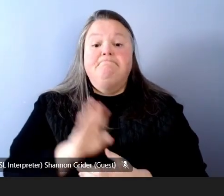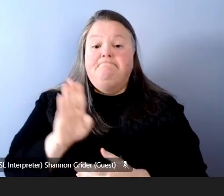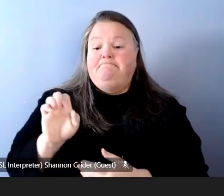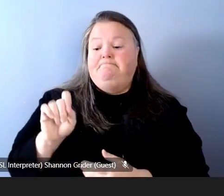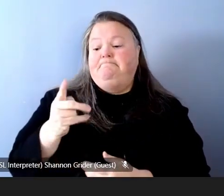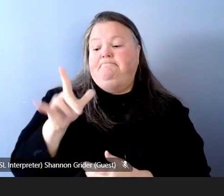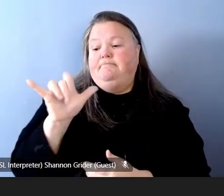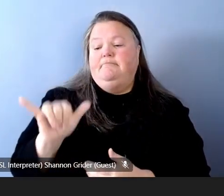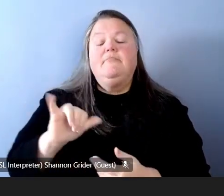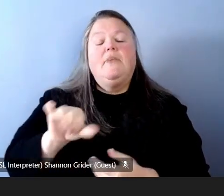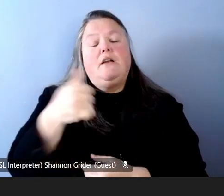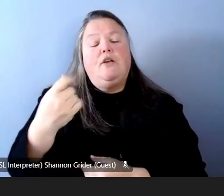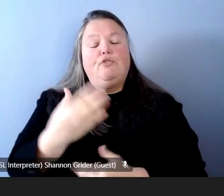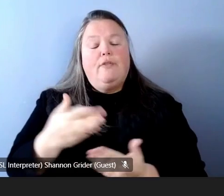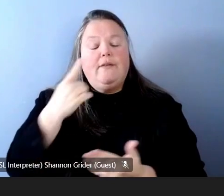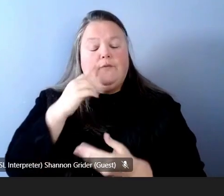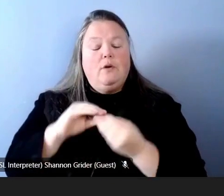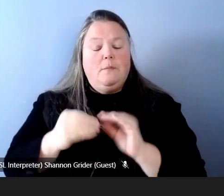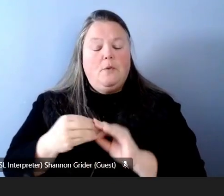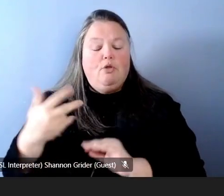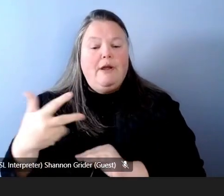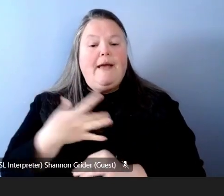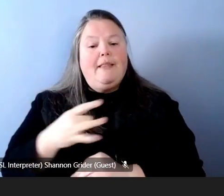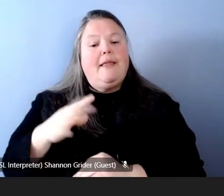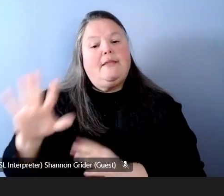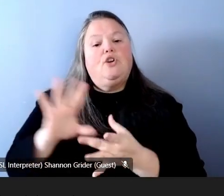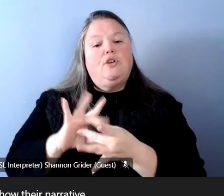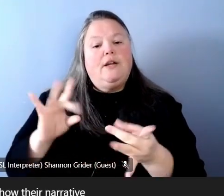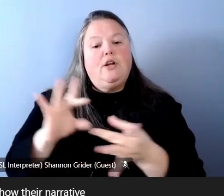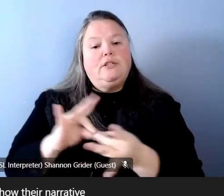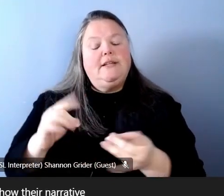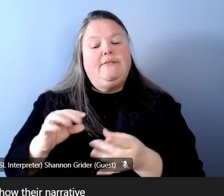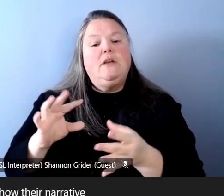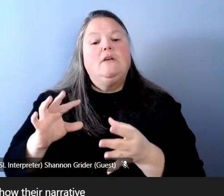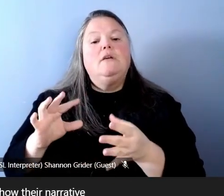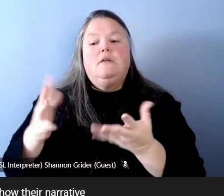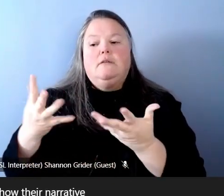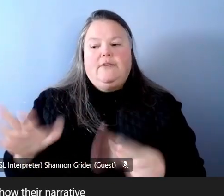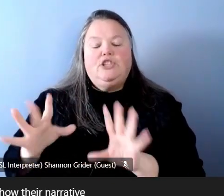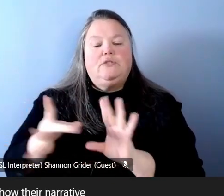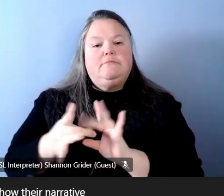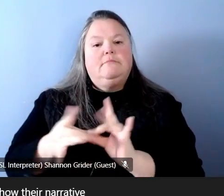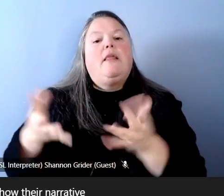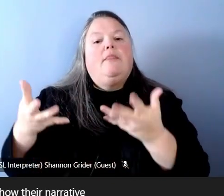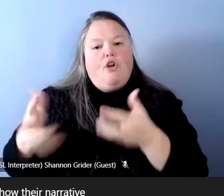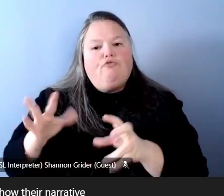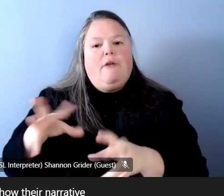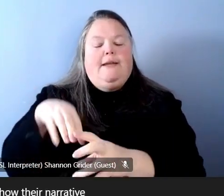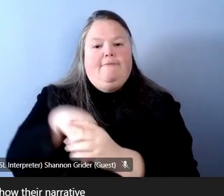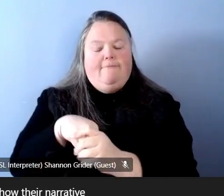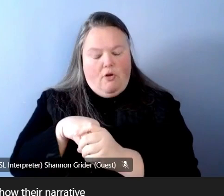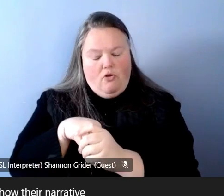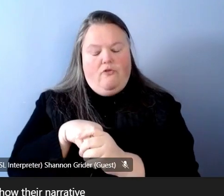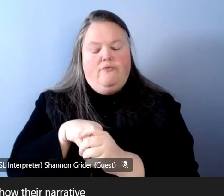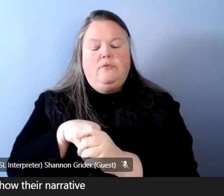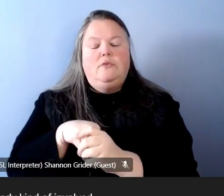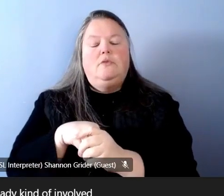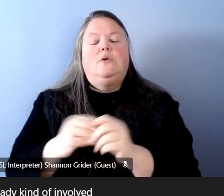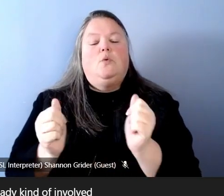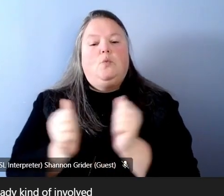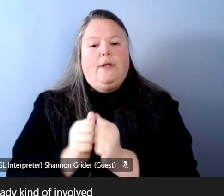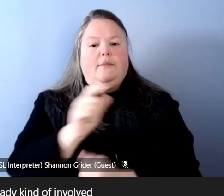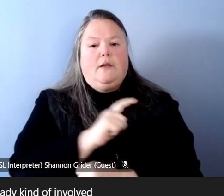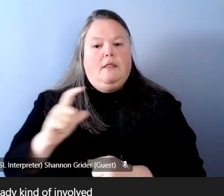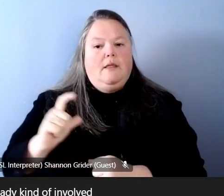Another thing for 3 is I like how their narrative mentions that they're kind of like already kind of involved with the